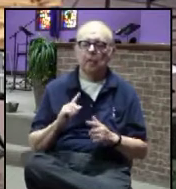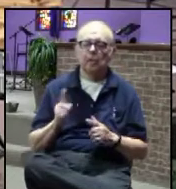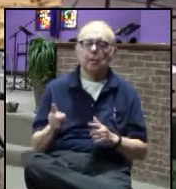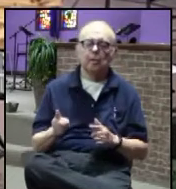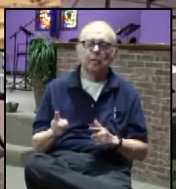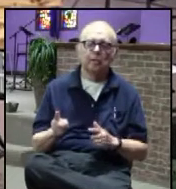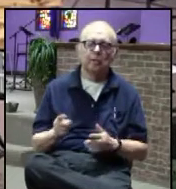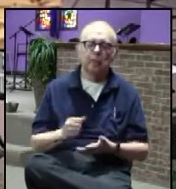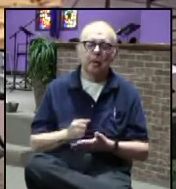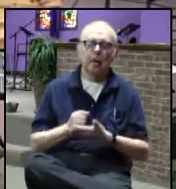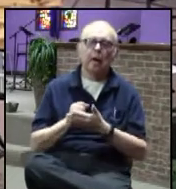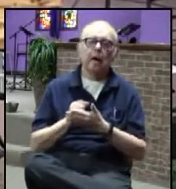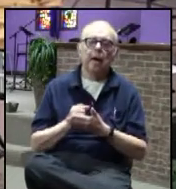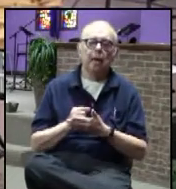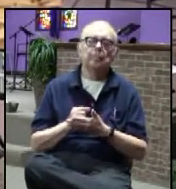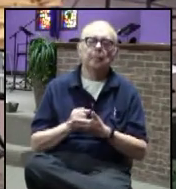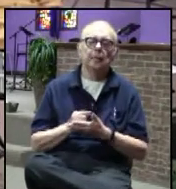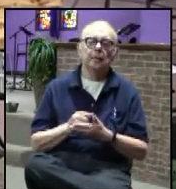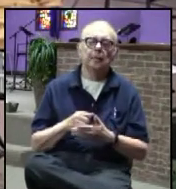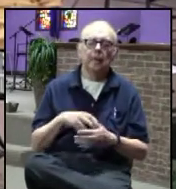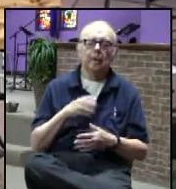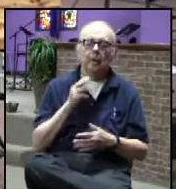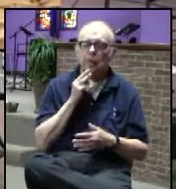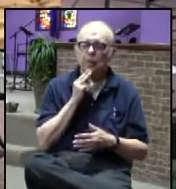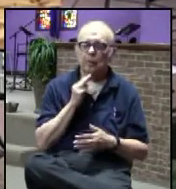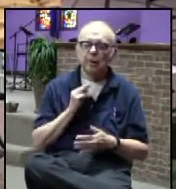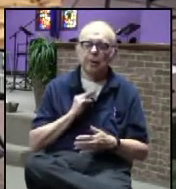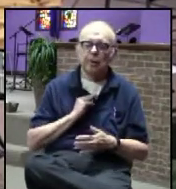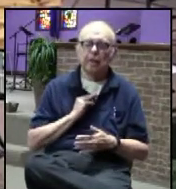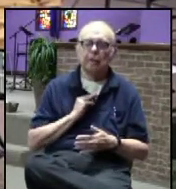help the orphans and the widows,